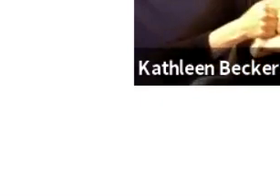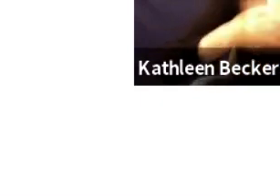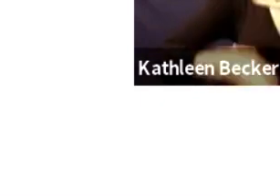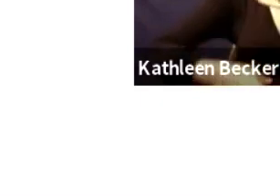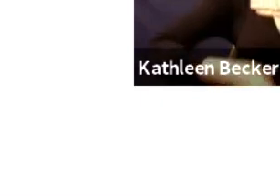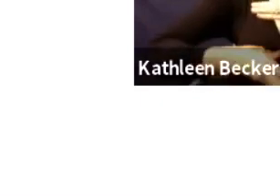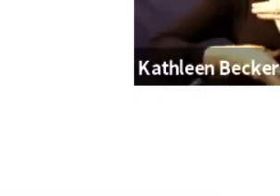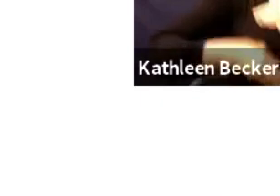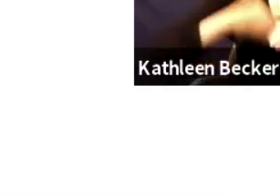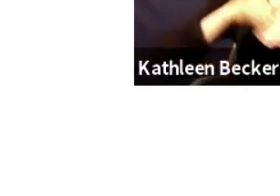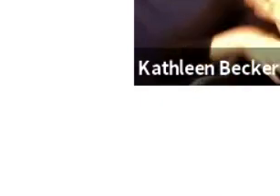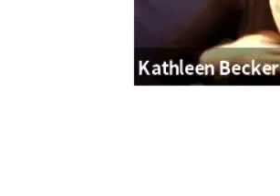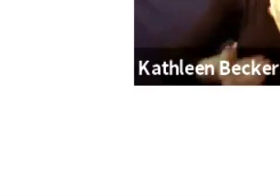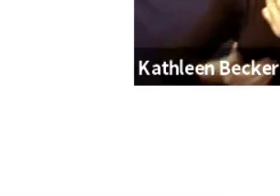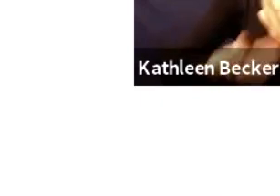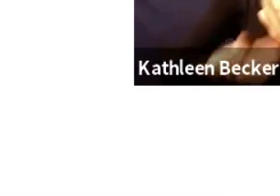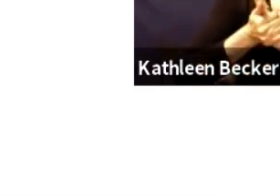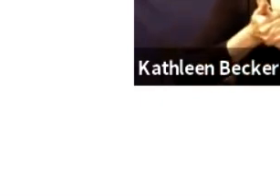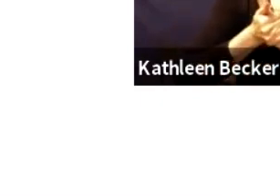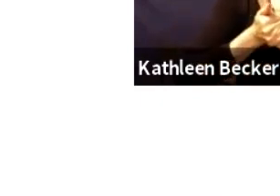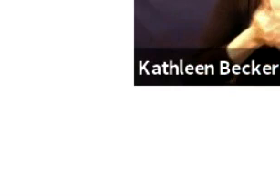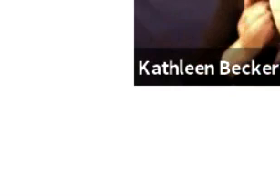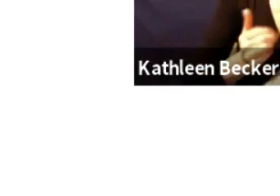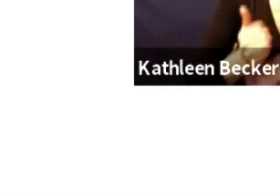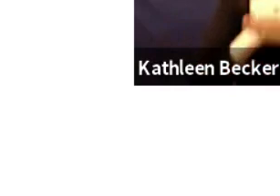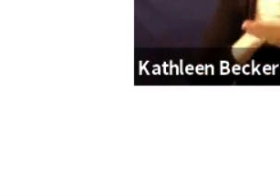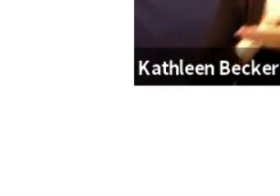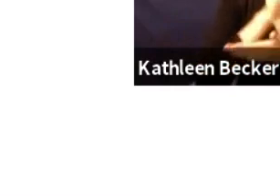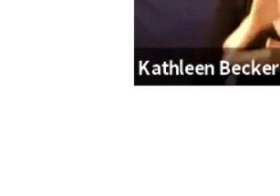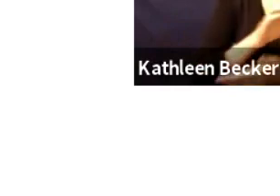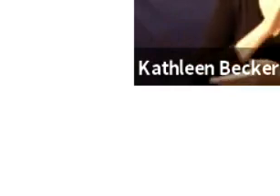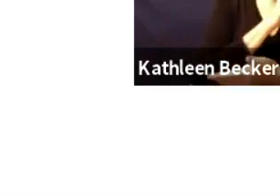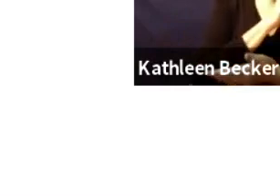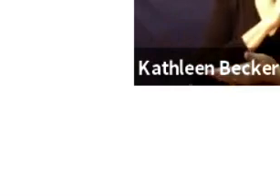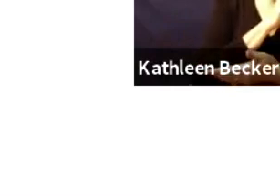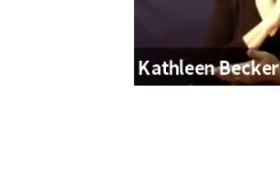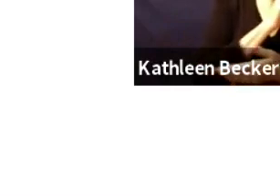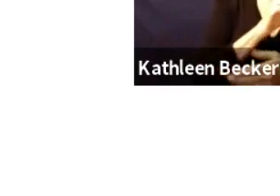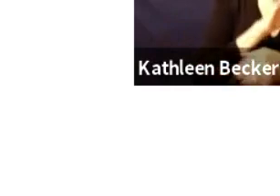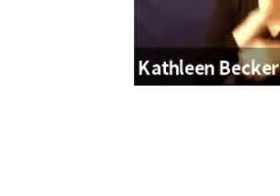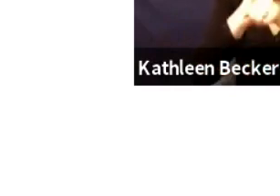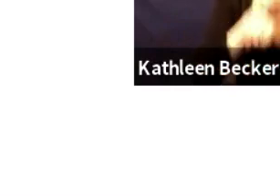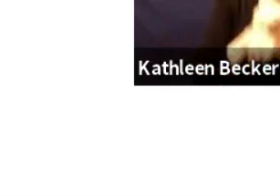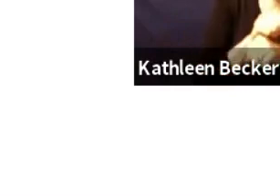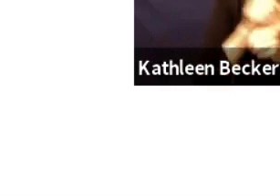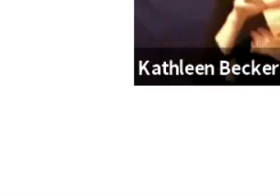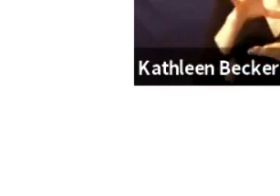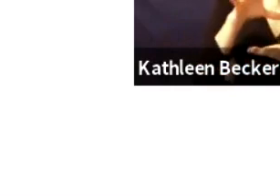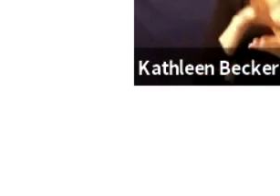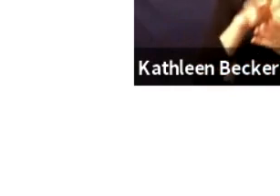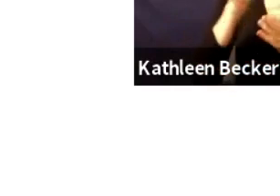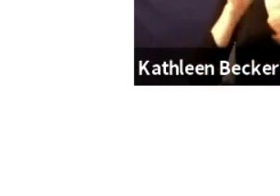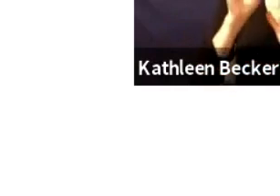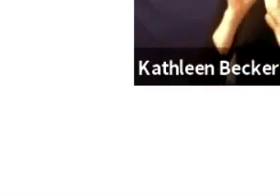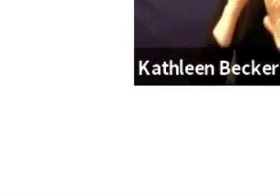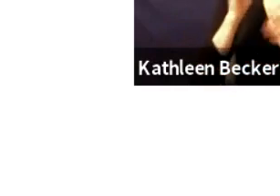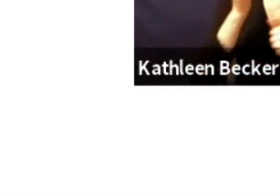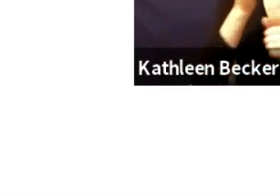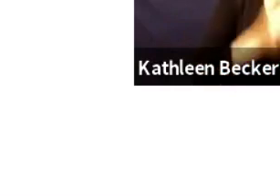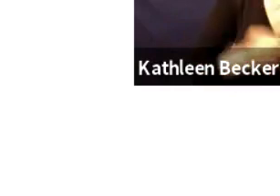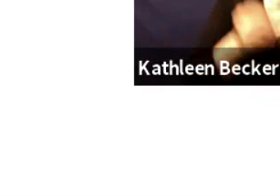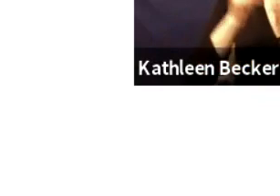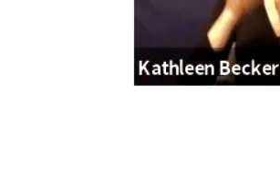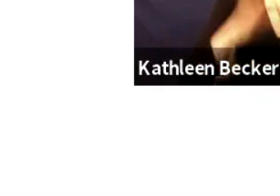help customize the learning experience to include and engage every student. Many of these